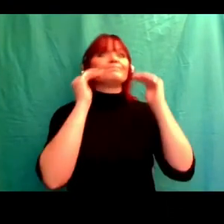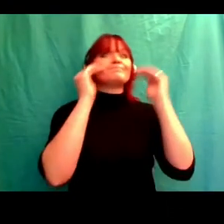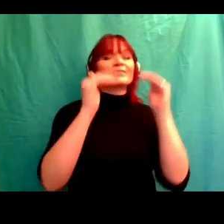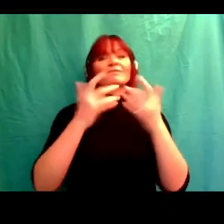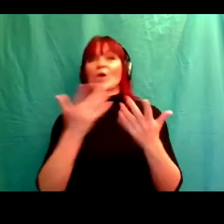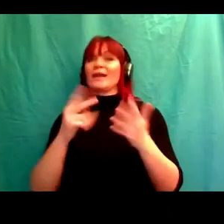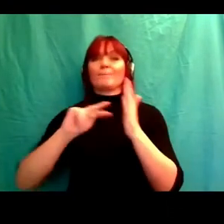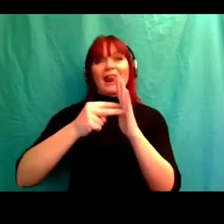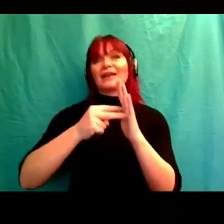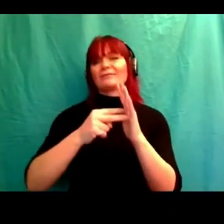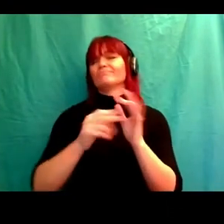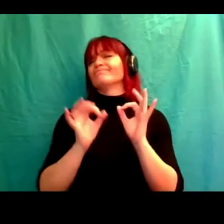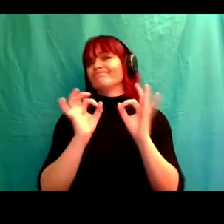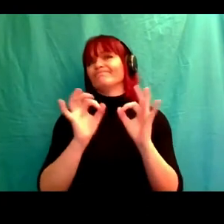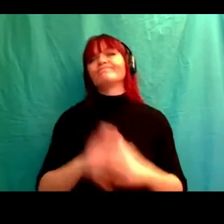critical.